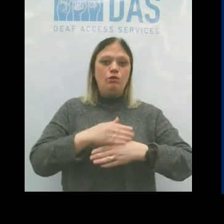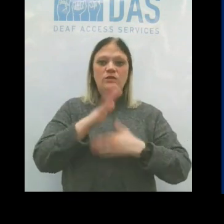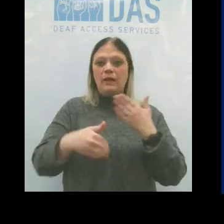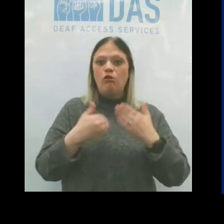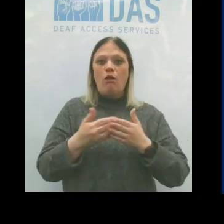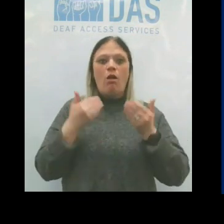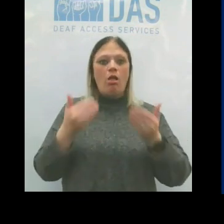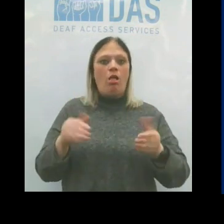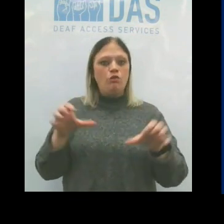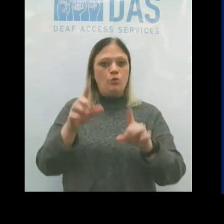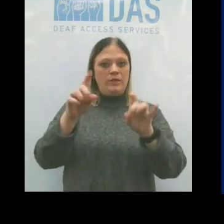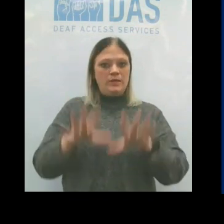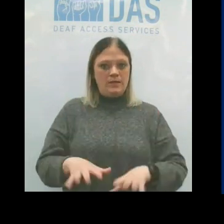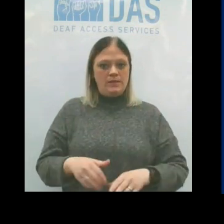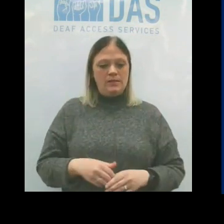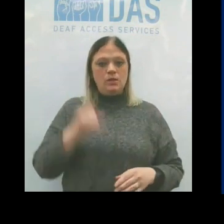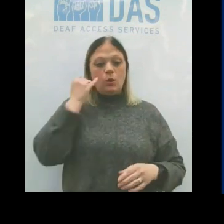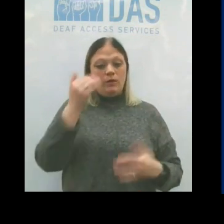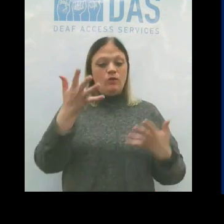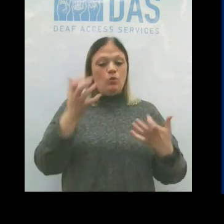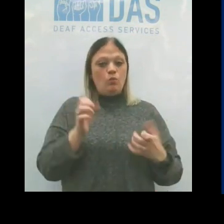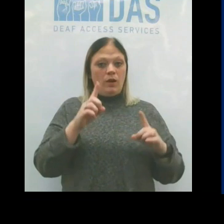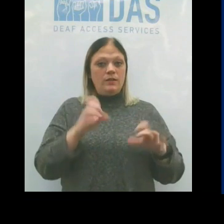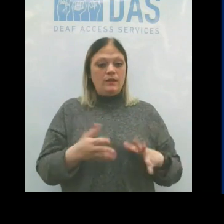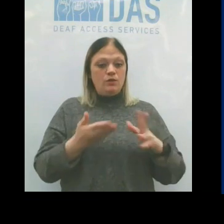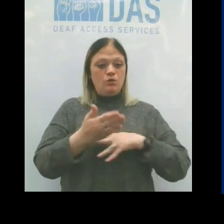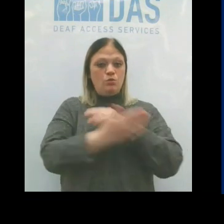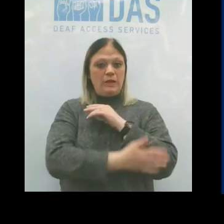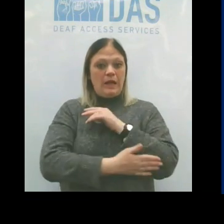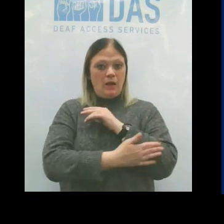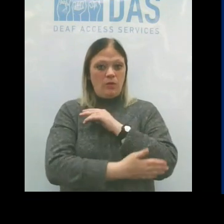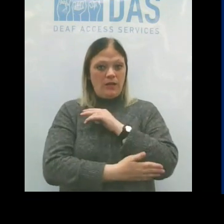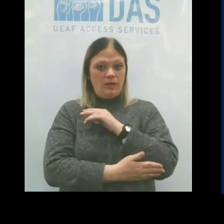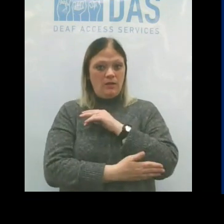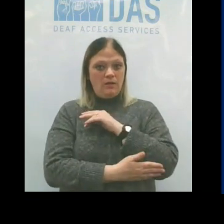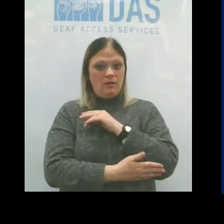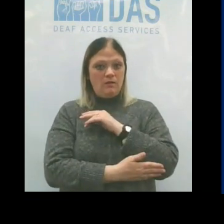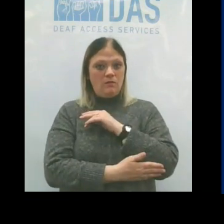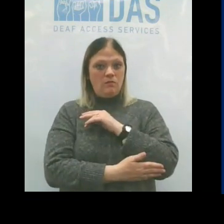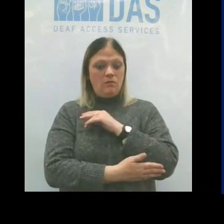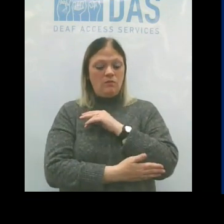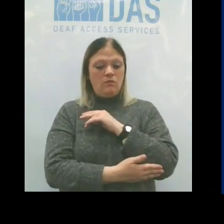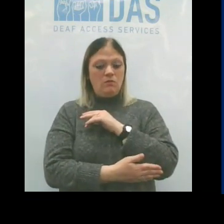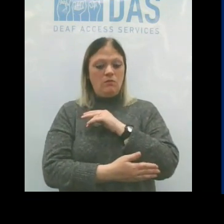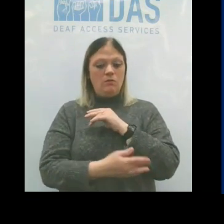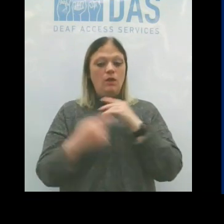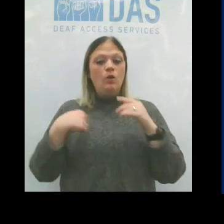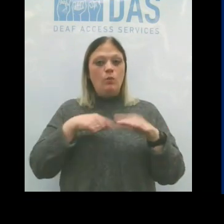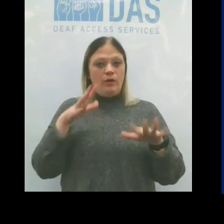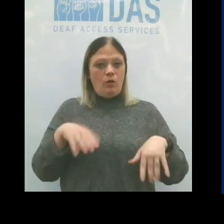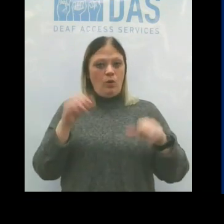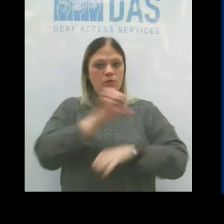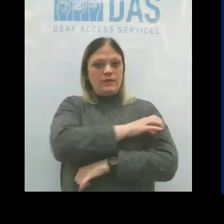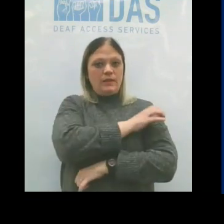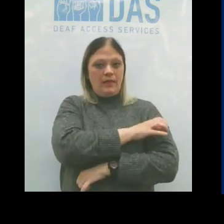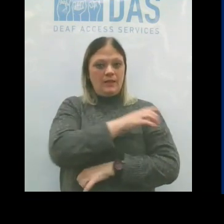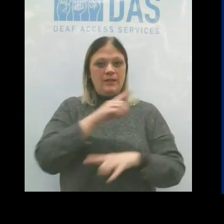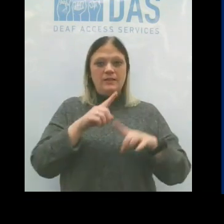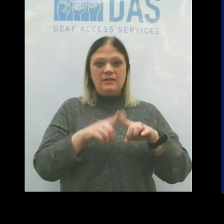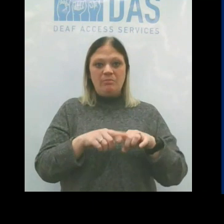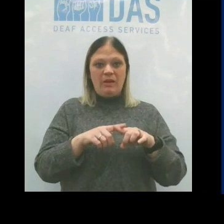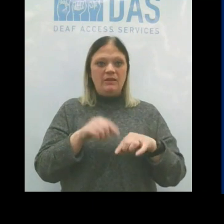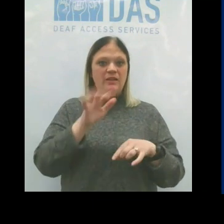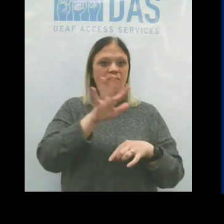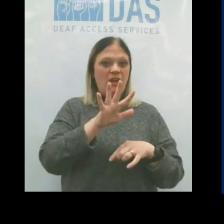testing. So if you want to get tested from the county, and we're actually holding clinics depending on the week, either 5 or